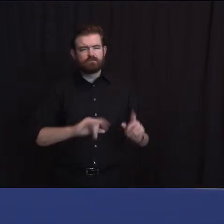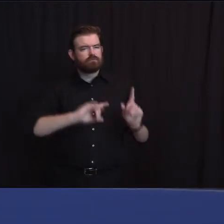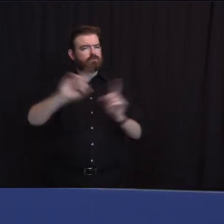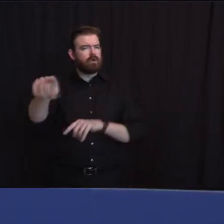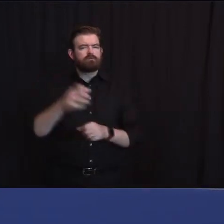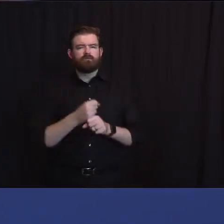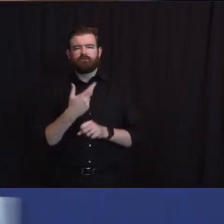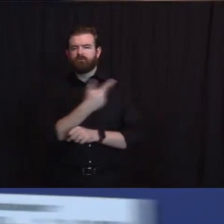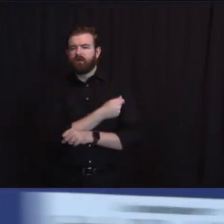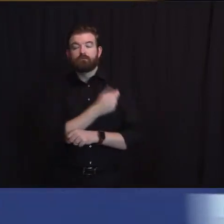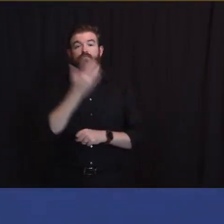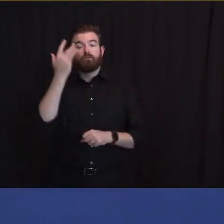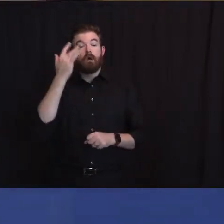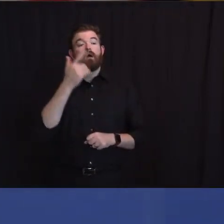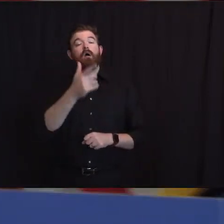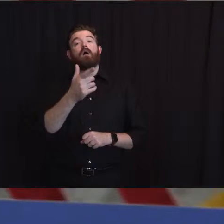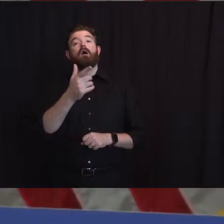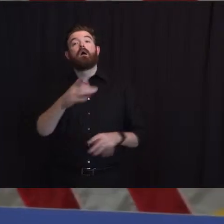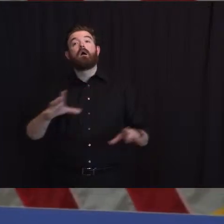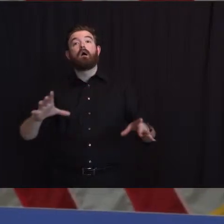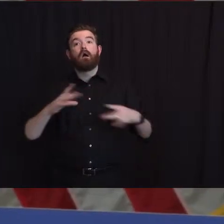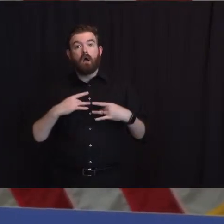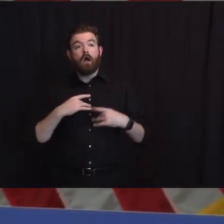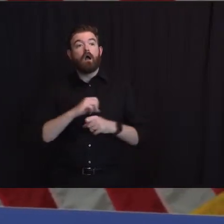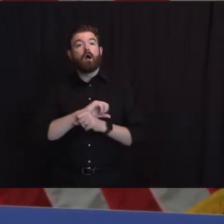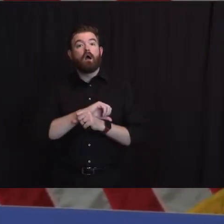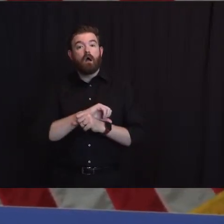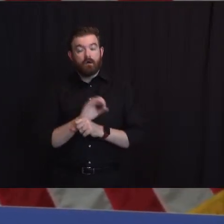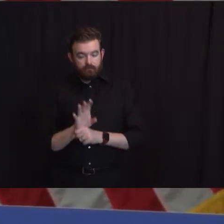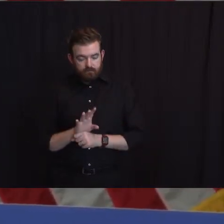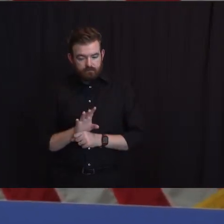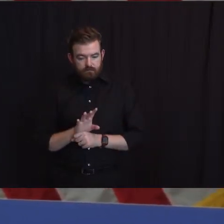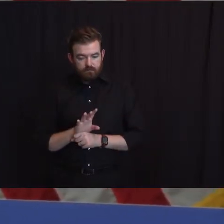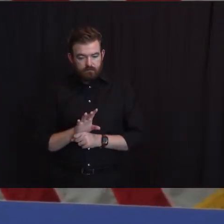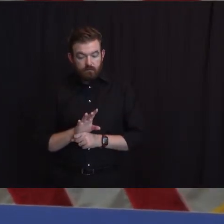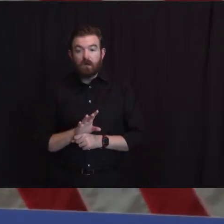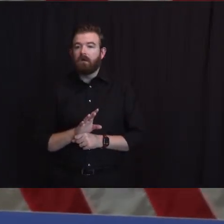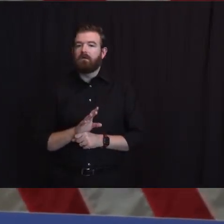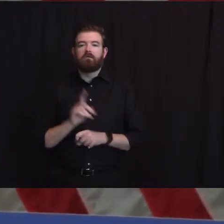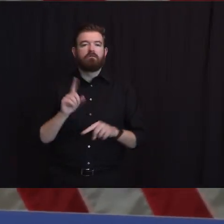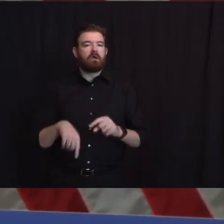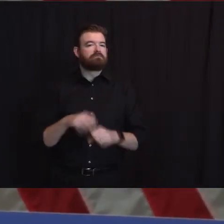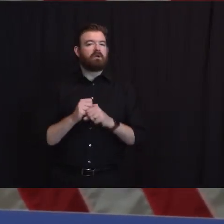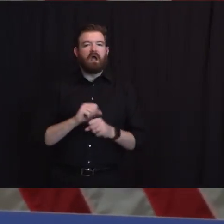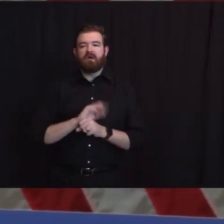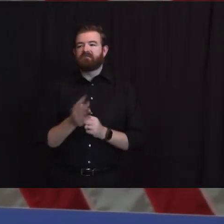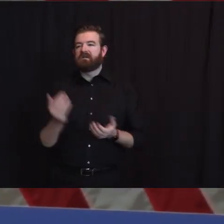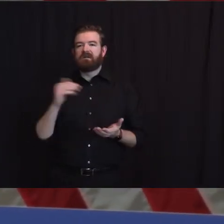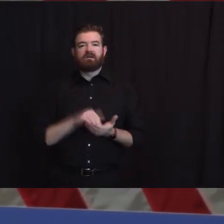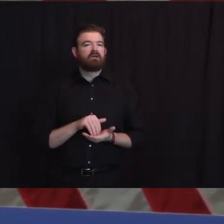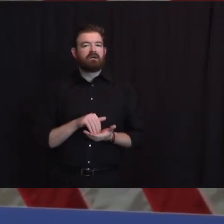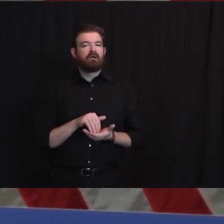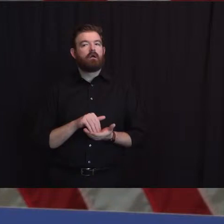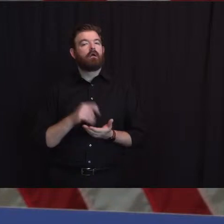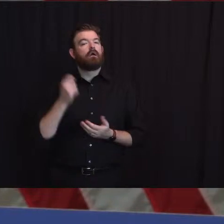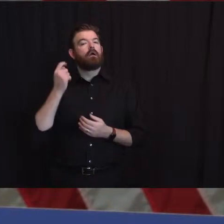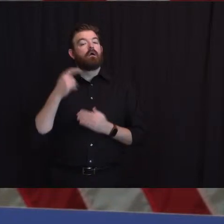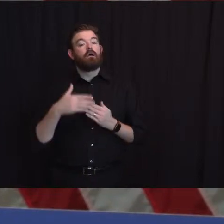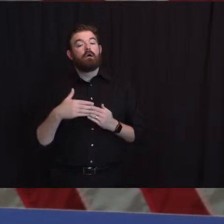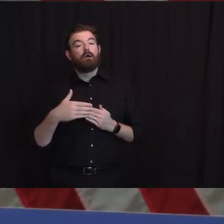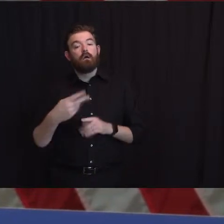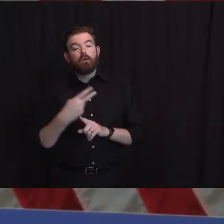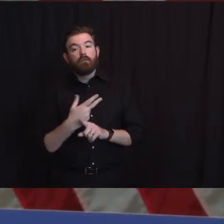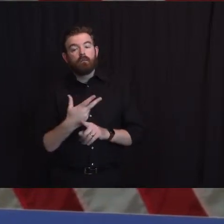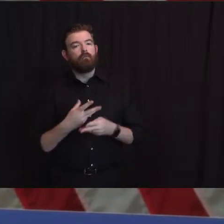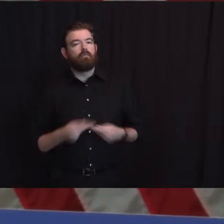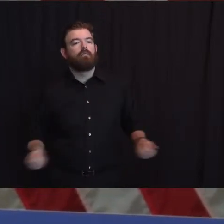above? You know, the issue of outdoors activity for children in camp setting is not an easy one to ask, and I think that's